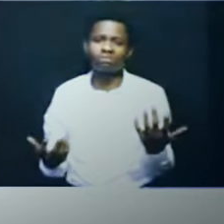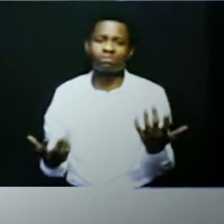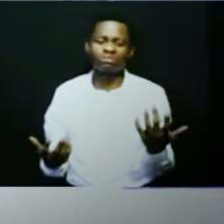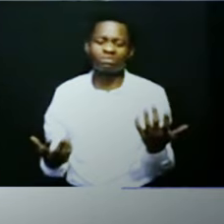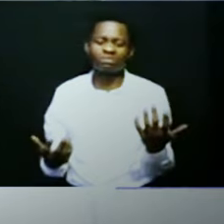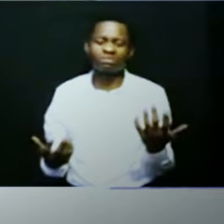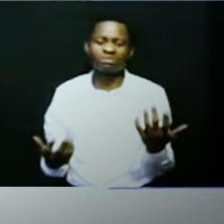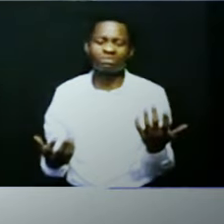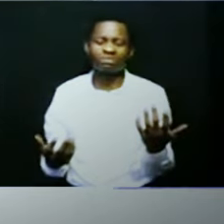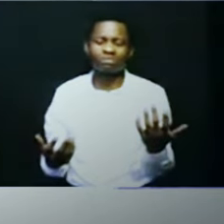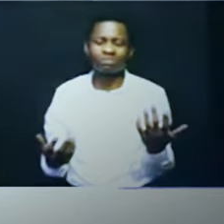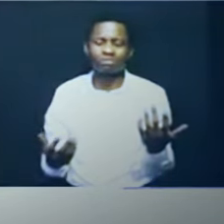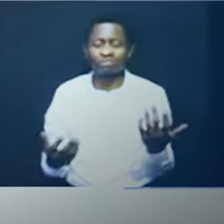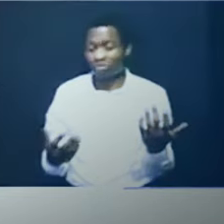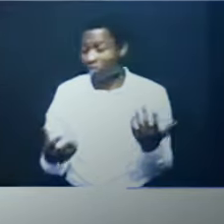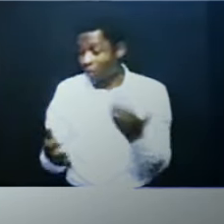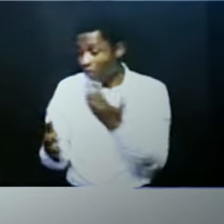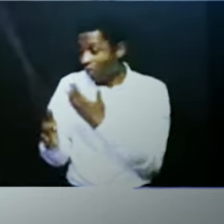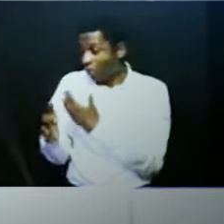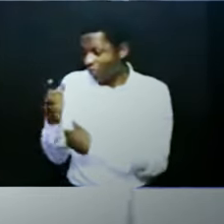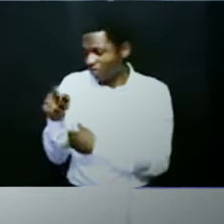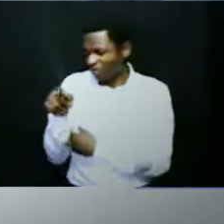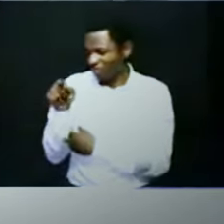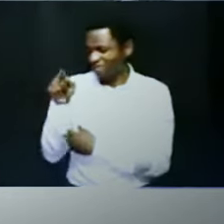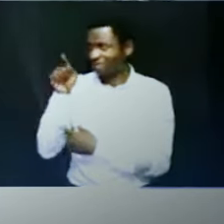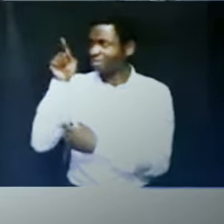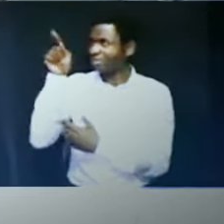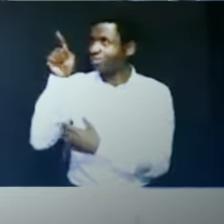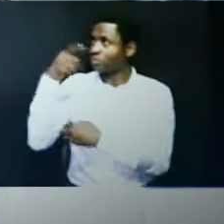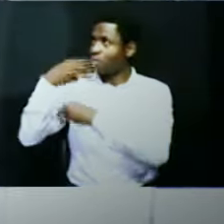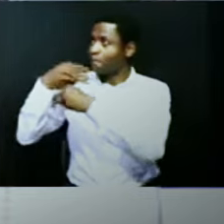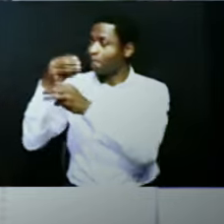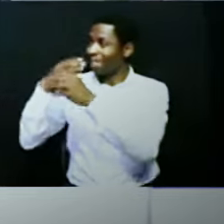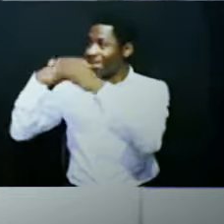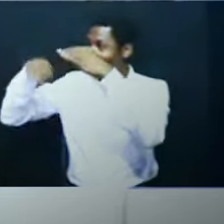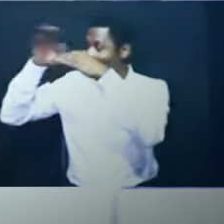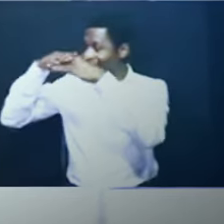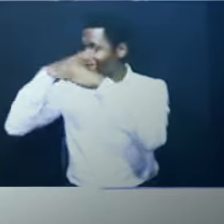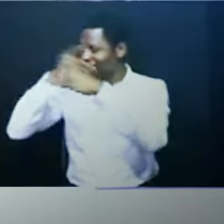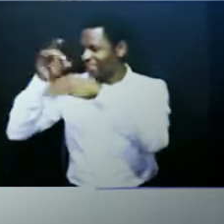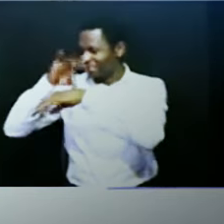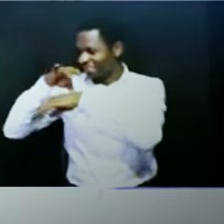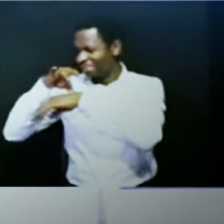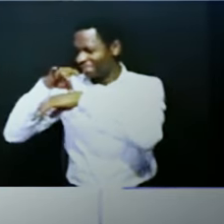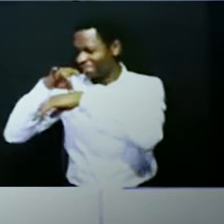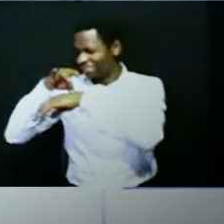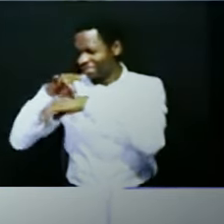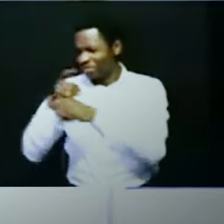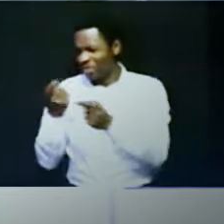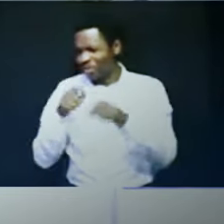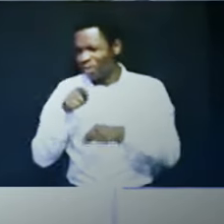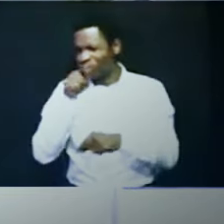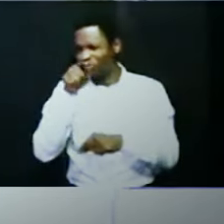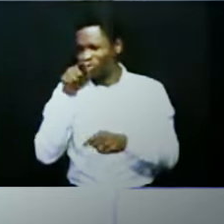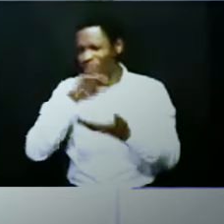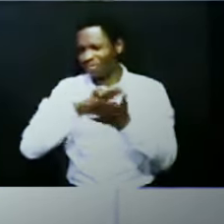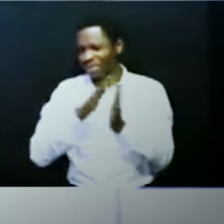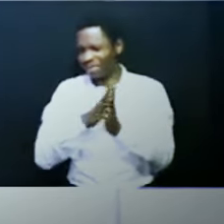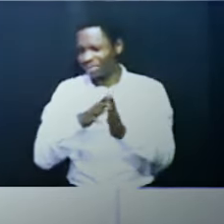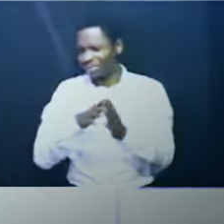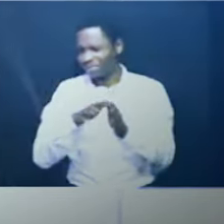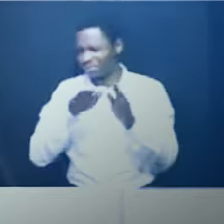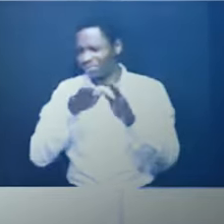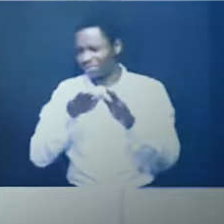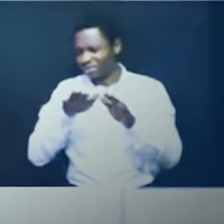who made the heavens and the earth. Okay, onyame a obo osoro ani asase. What does it mean to you when we say you are